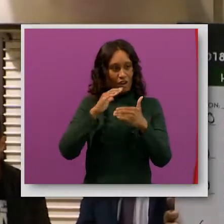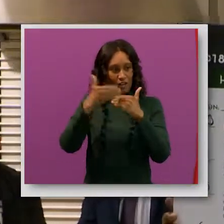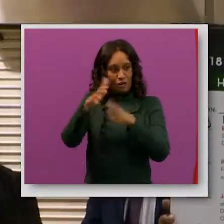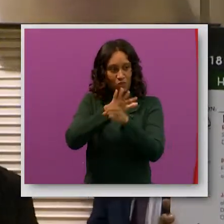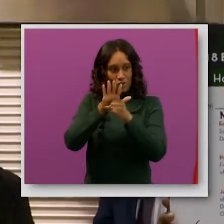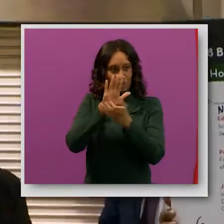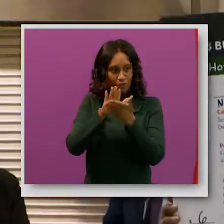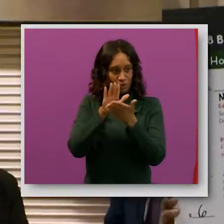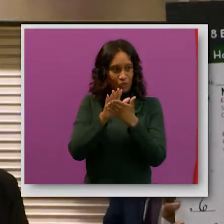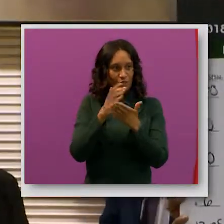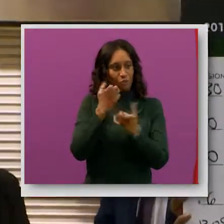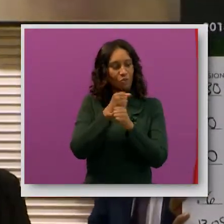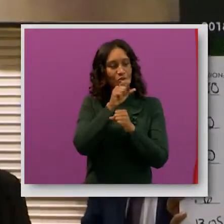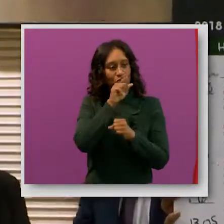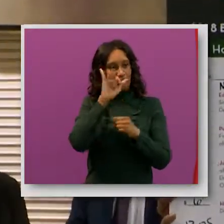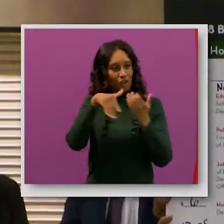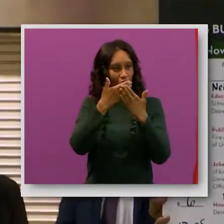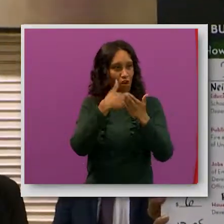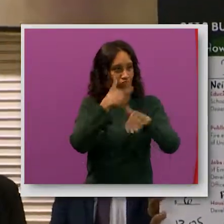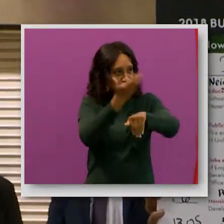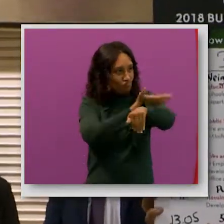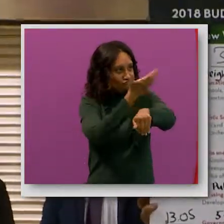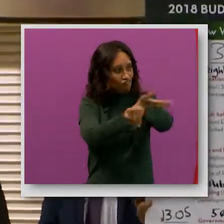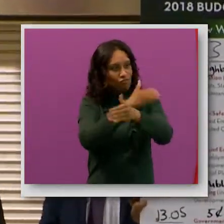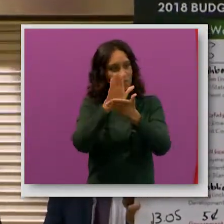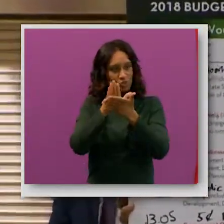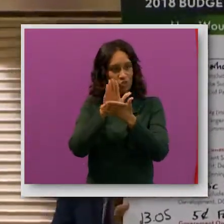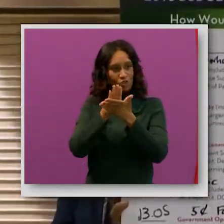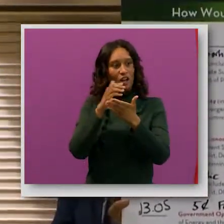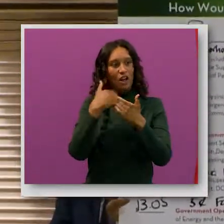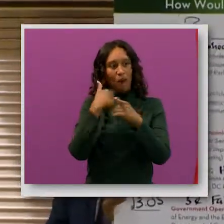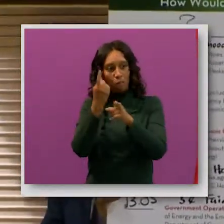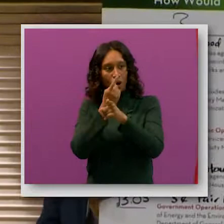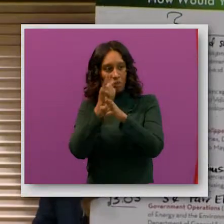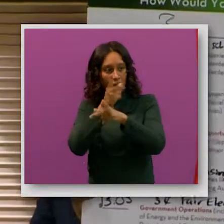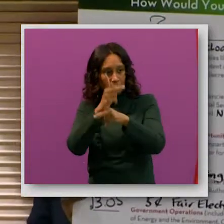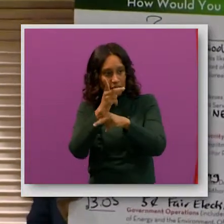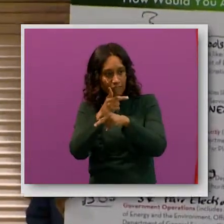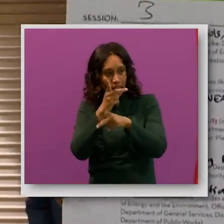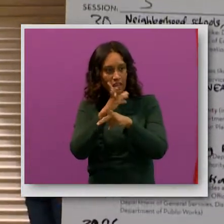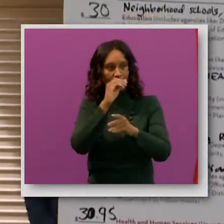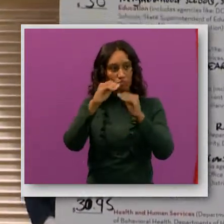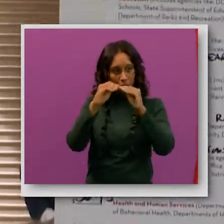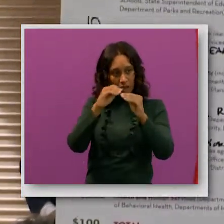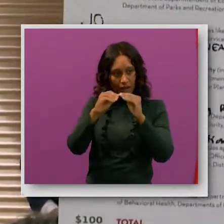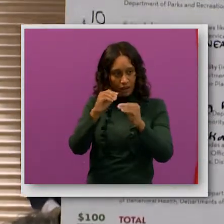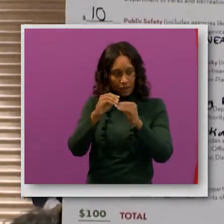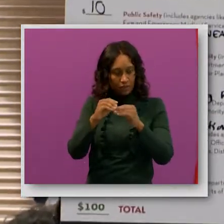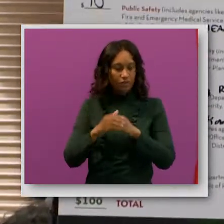these beautifully renovated schools that we have are properly maintained and repaired.